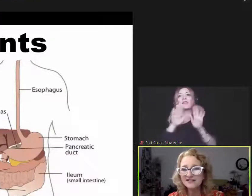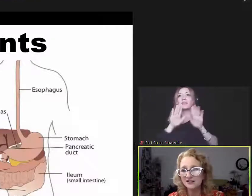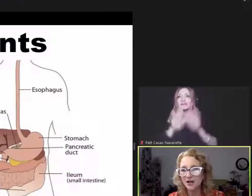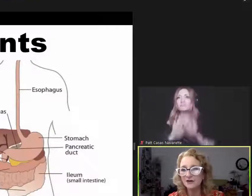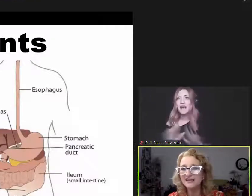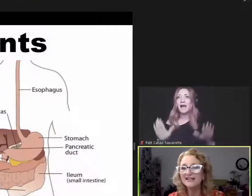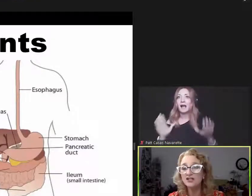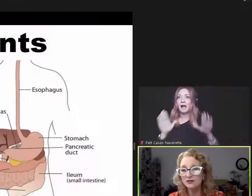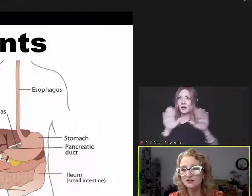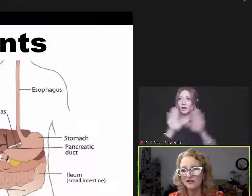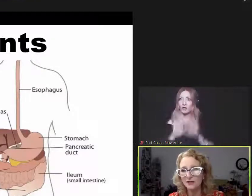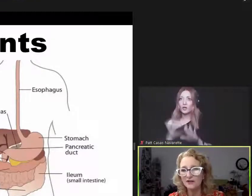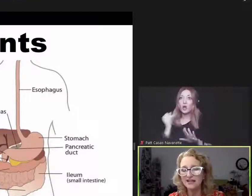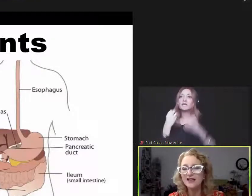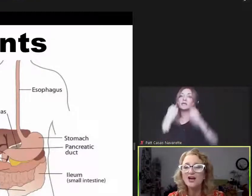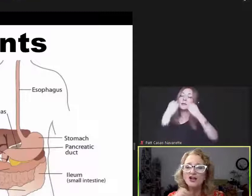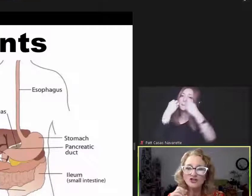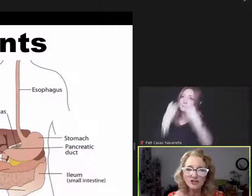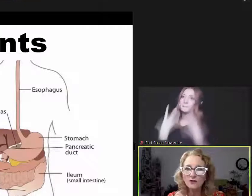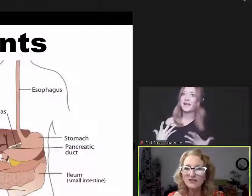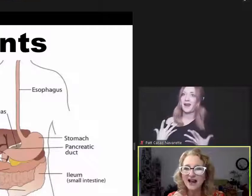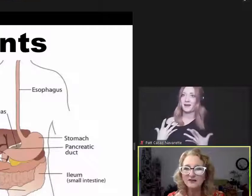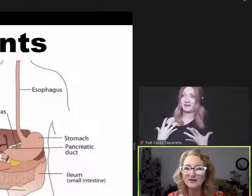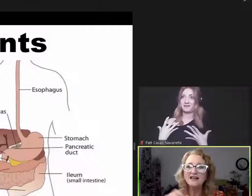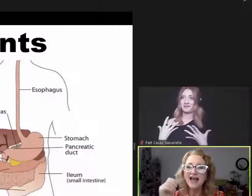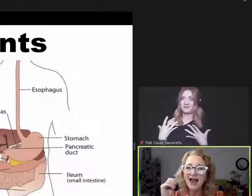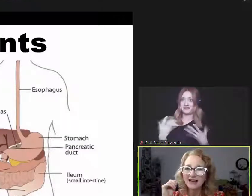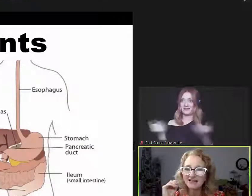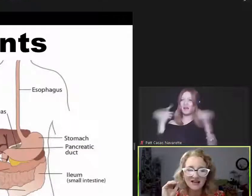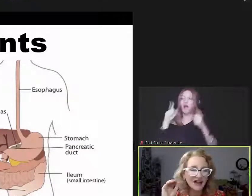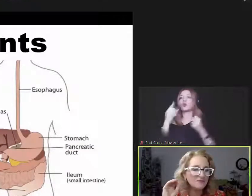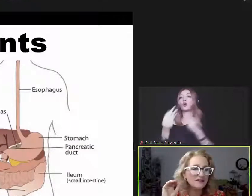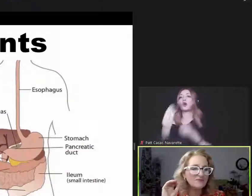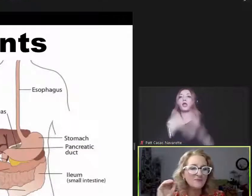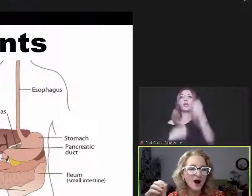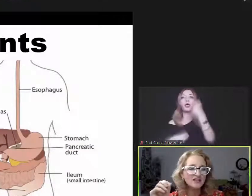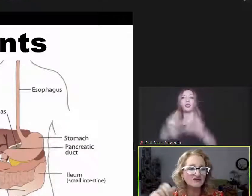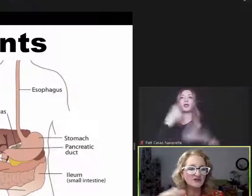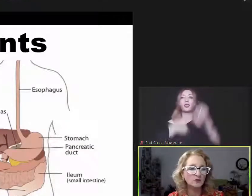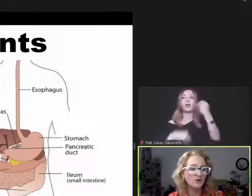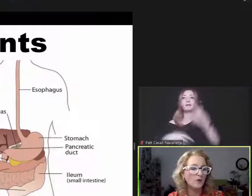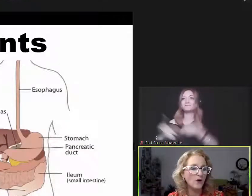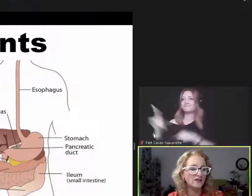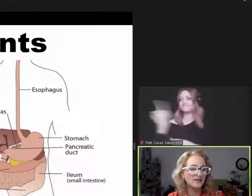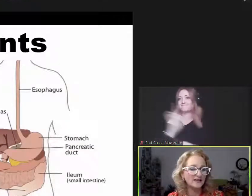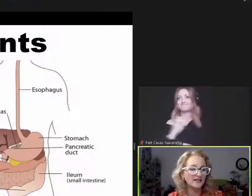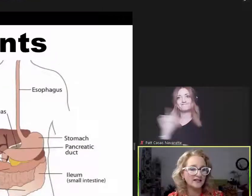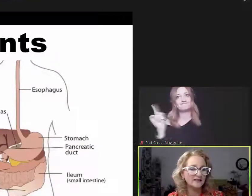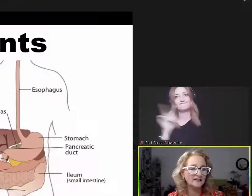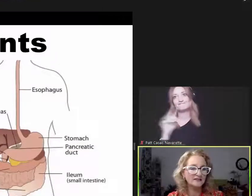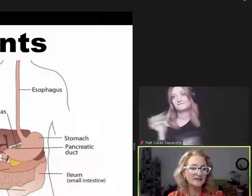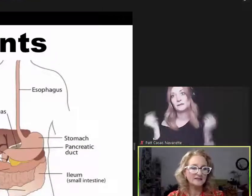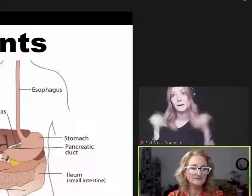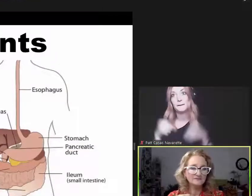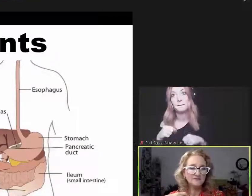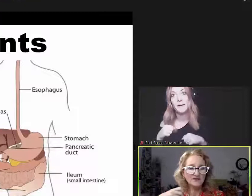Eat slowly, chew slowly, slow down, and be mindful with what you're eating.